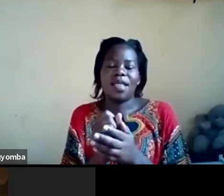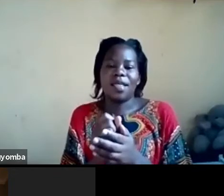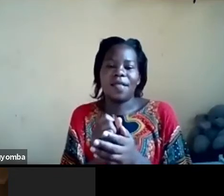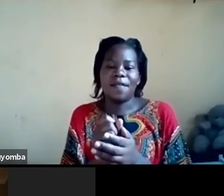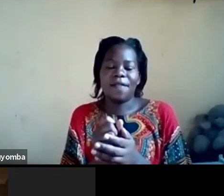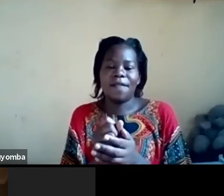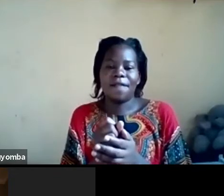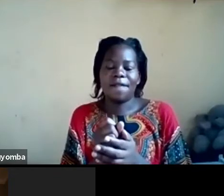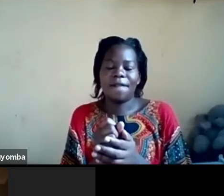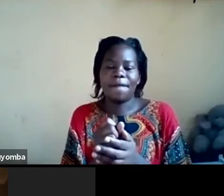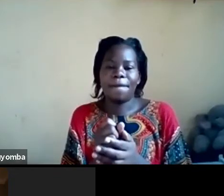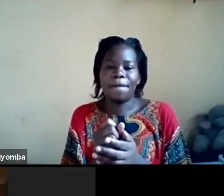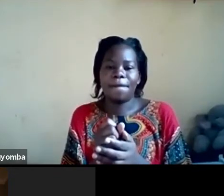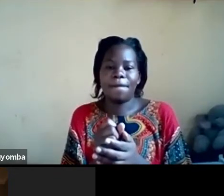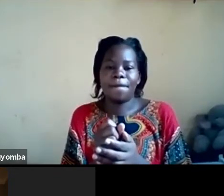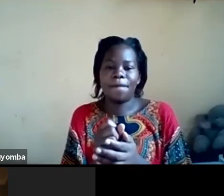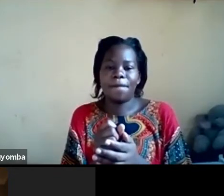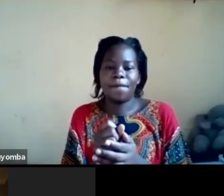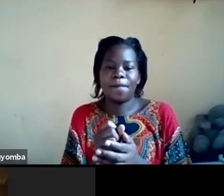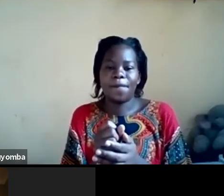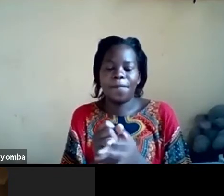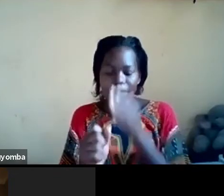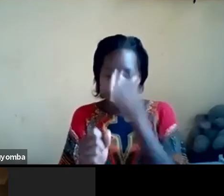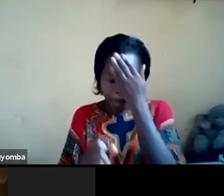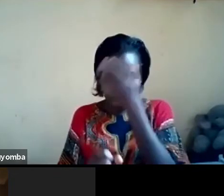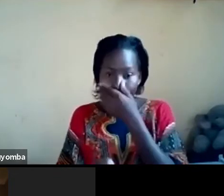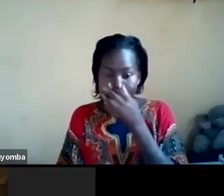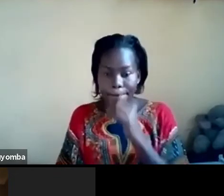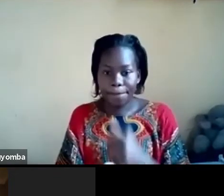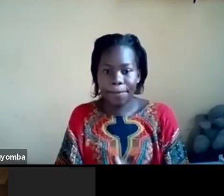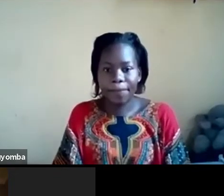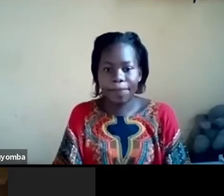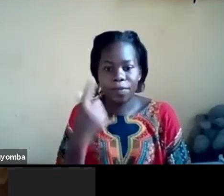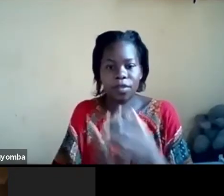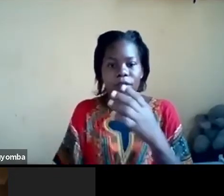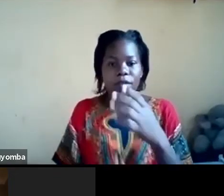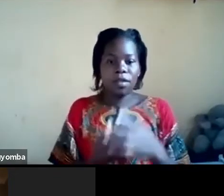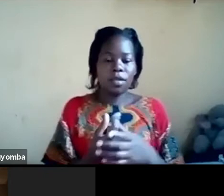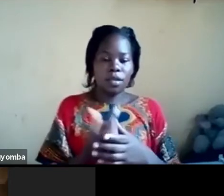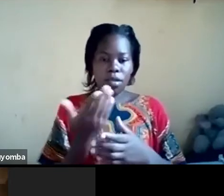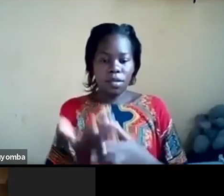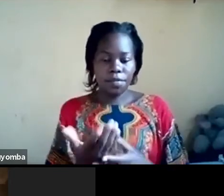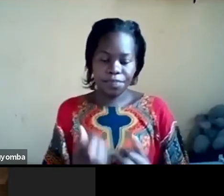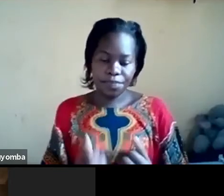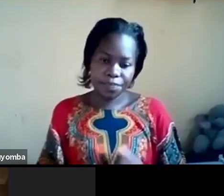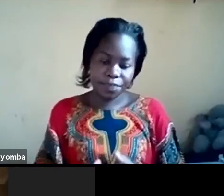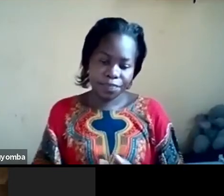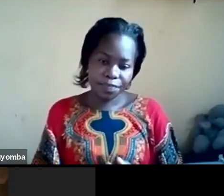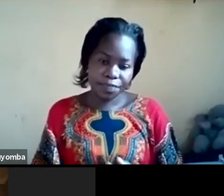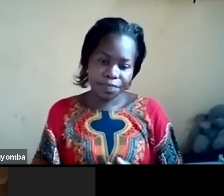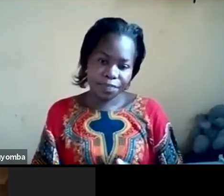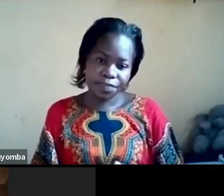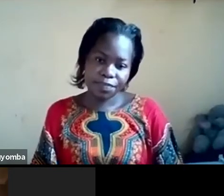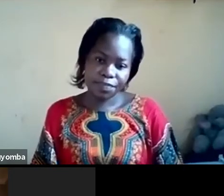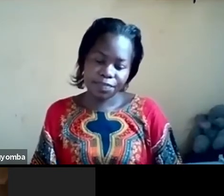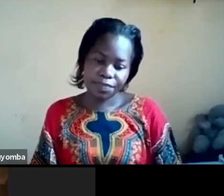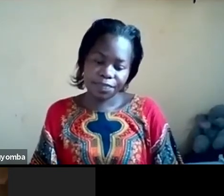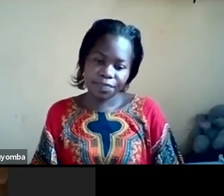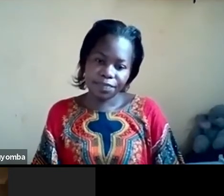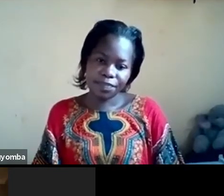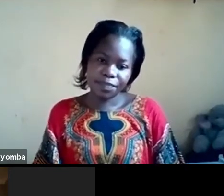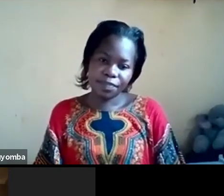feasible or cost-effective in this economy? What could be the opportunities or setbacks? Thank you very much. So that's a question, Dawn,